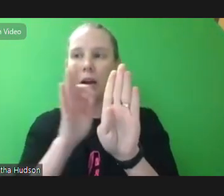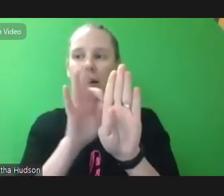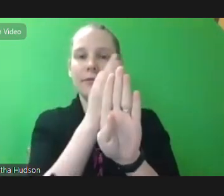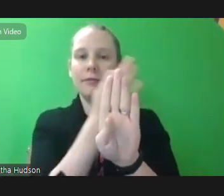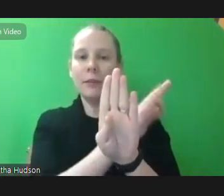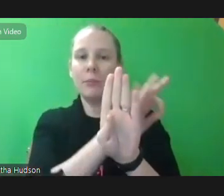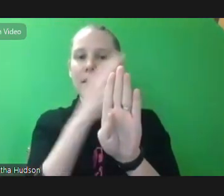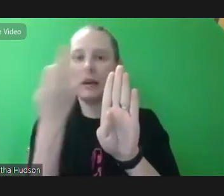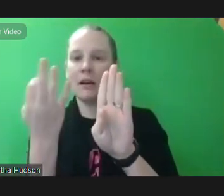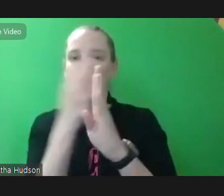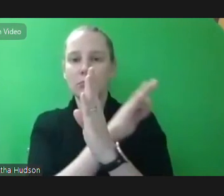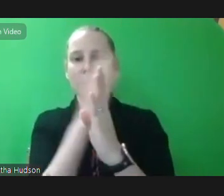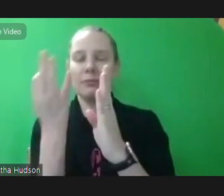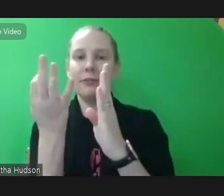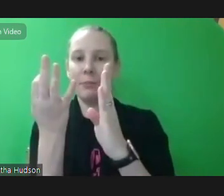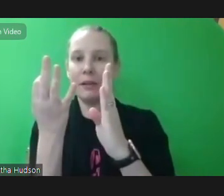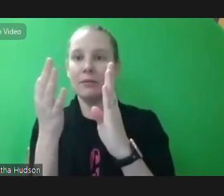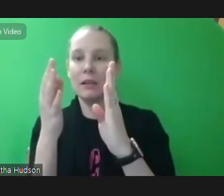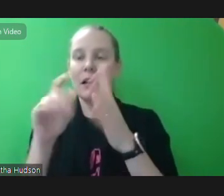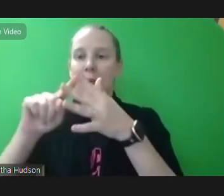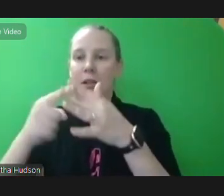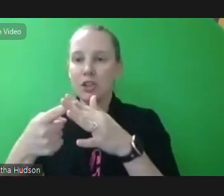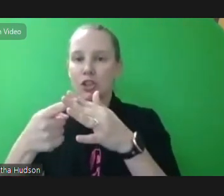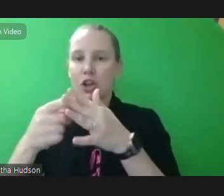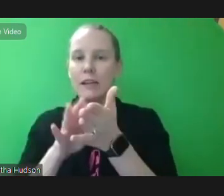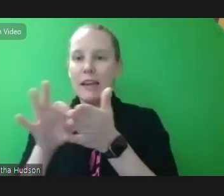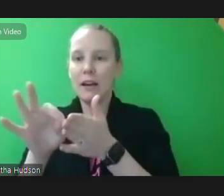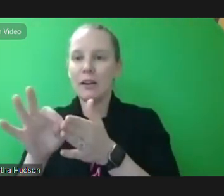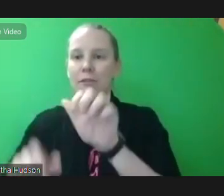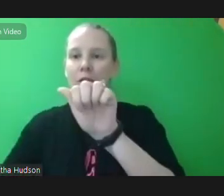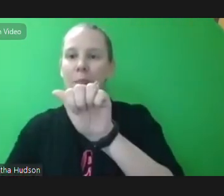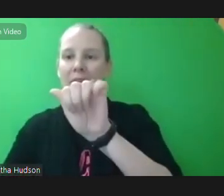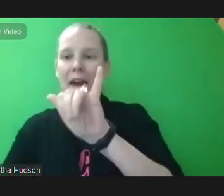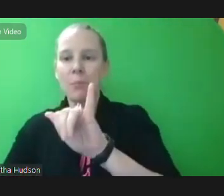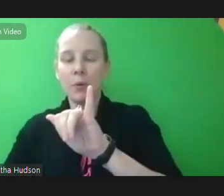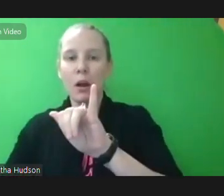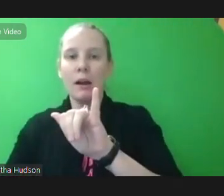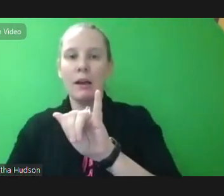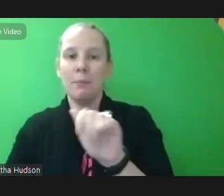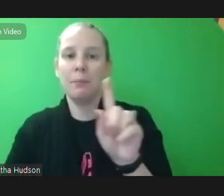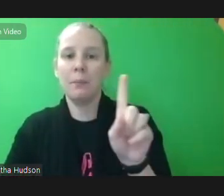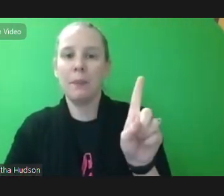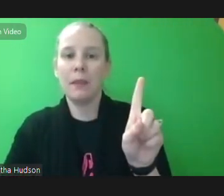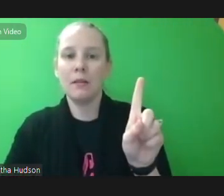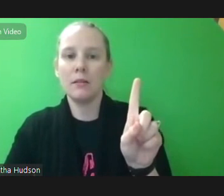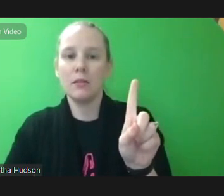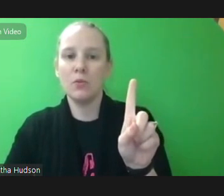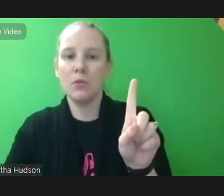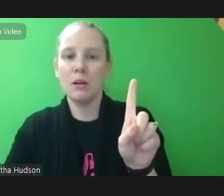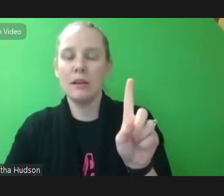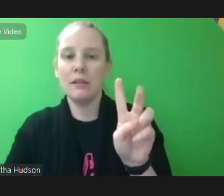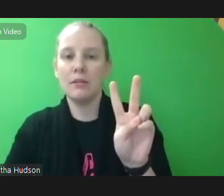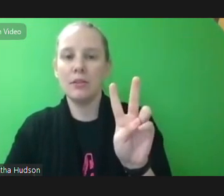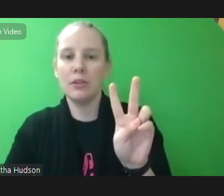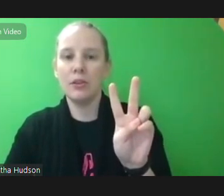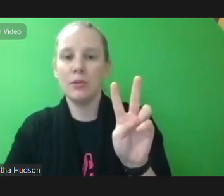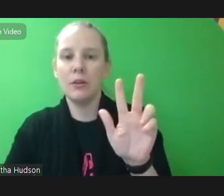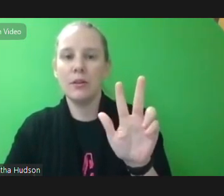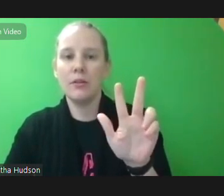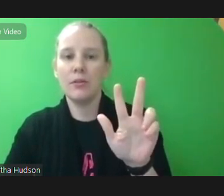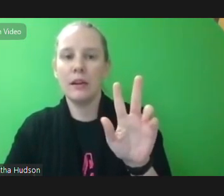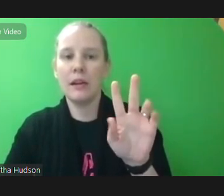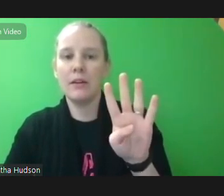So when I flip it now, I'm going to start counting from A prime. So 1,